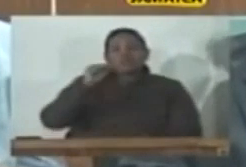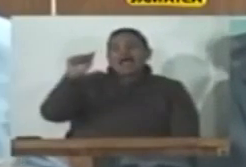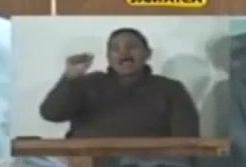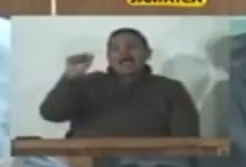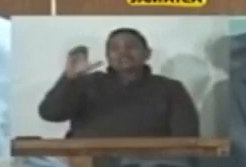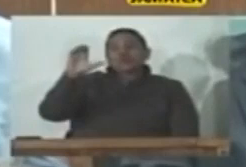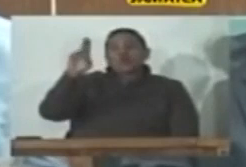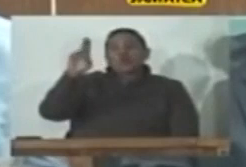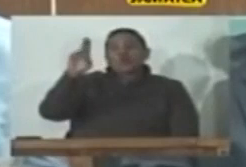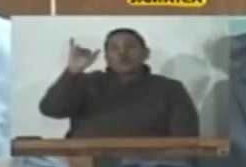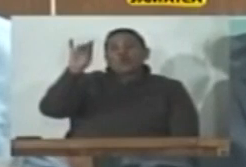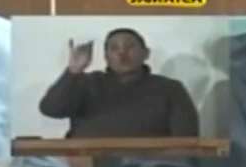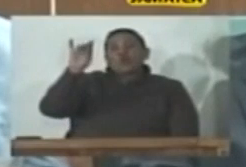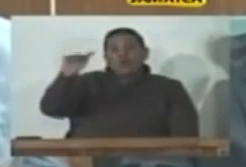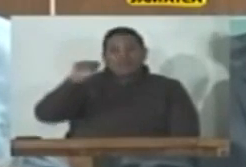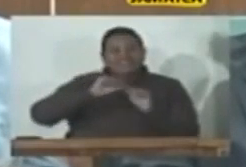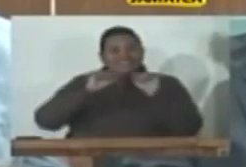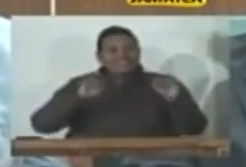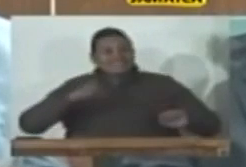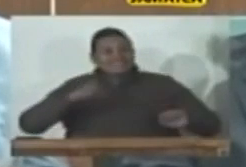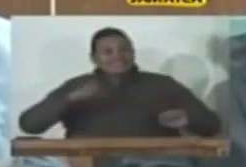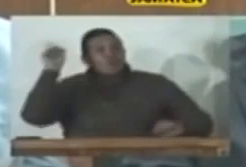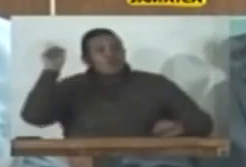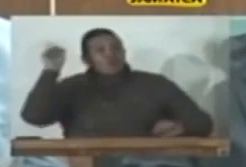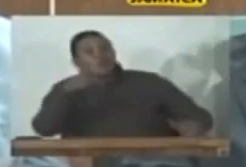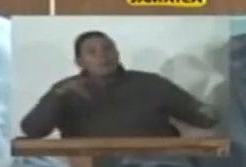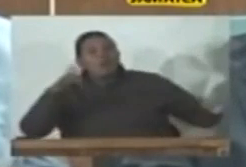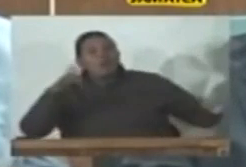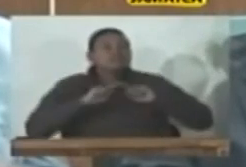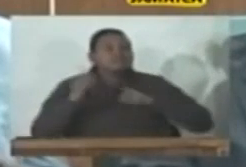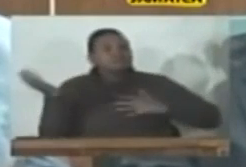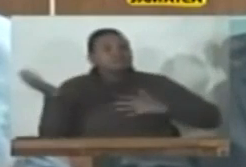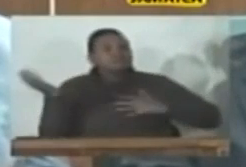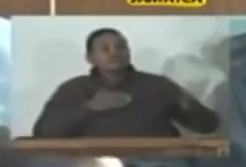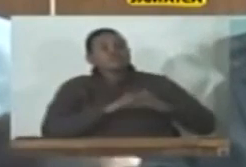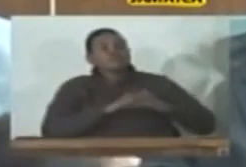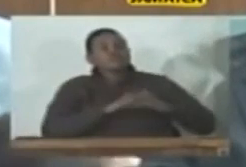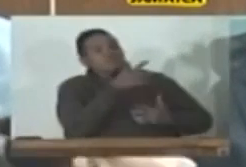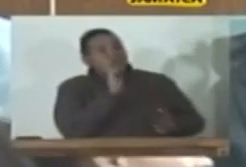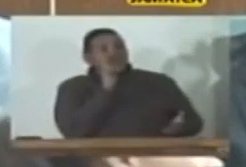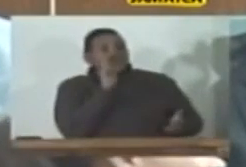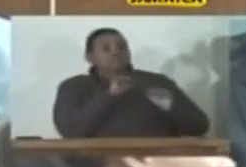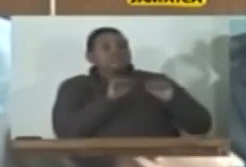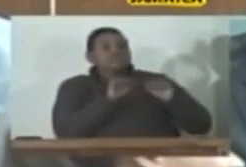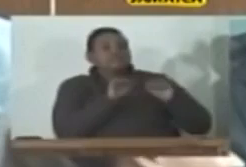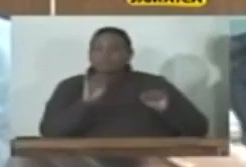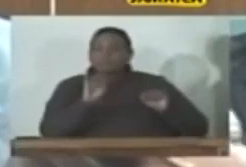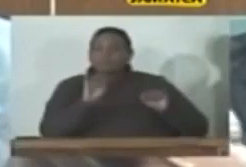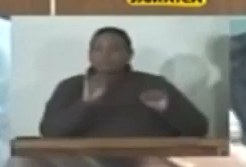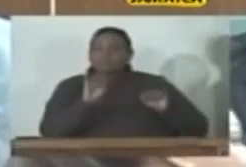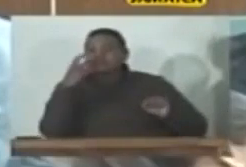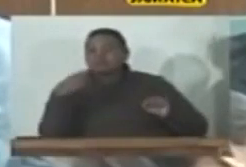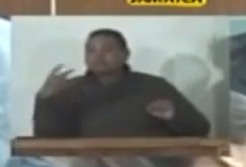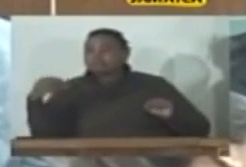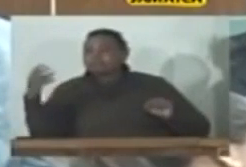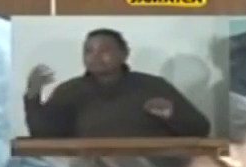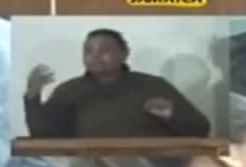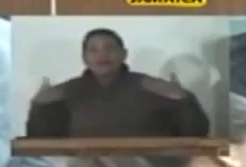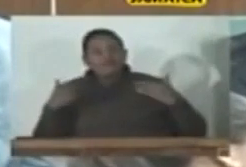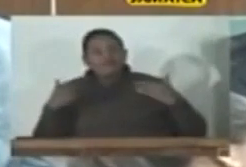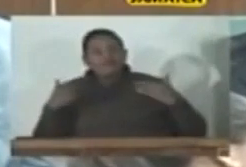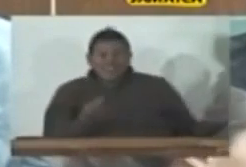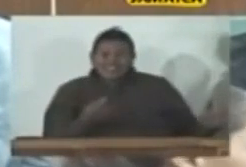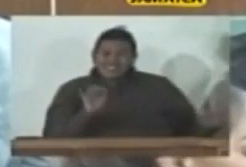Mr. Speaker, these reforms have delivered beyond expectations and created the fiscal space that this government